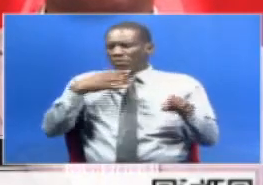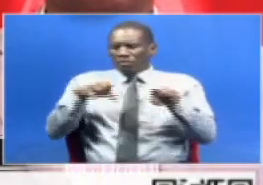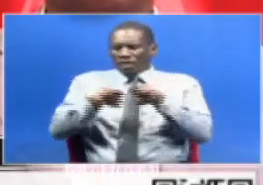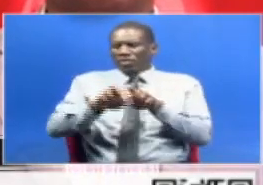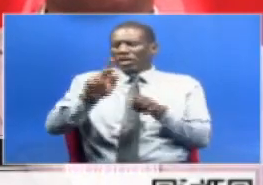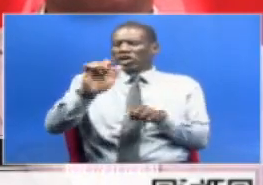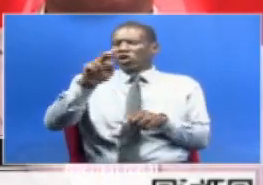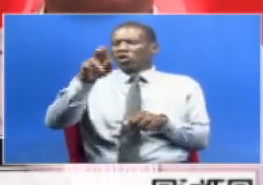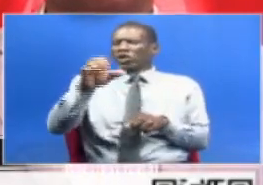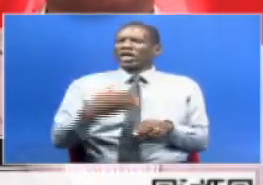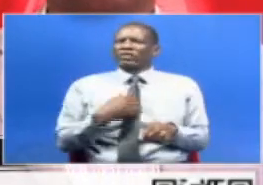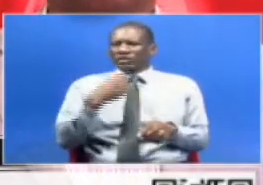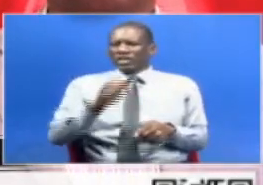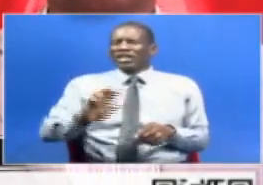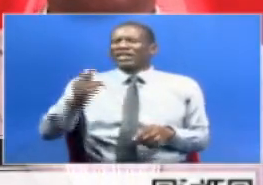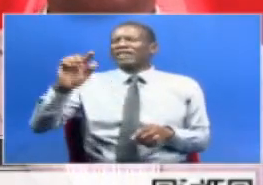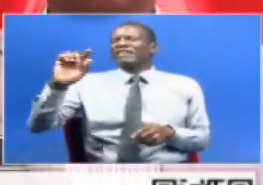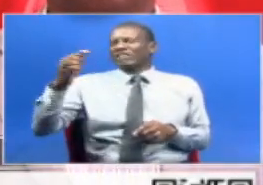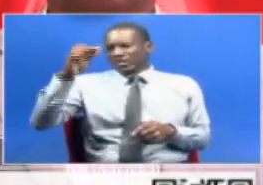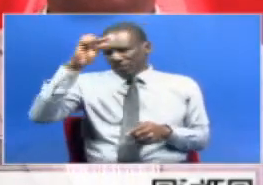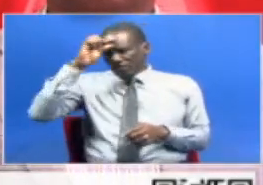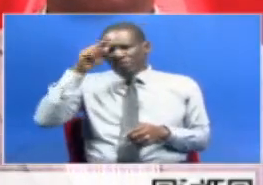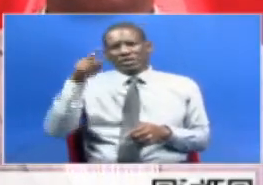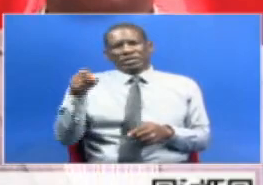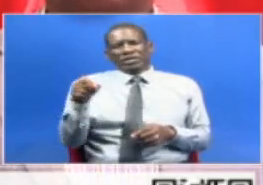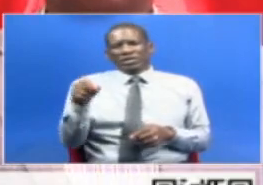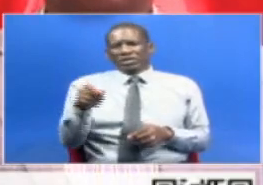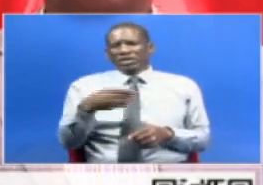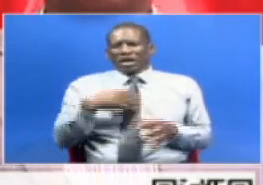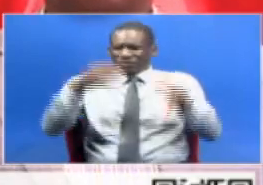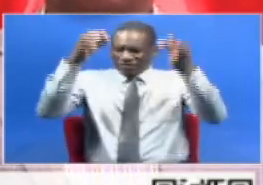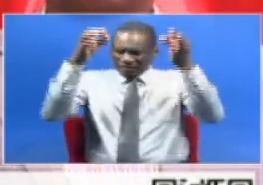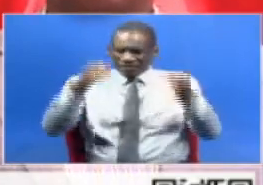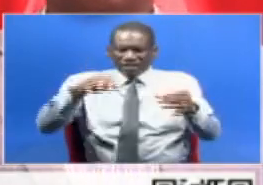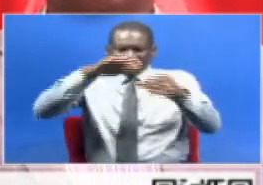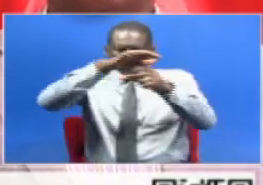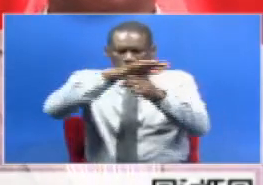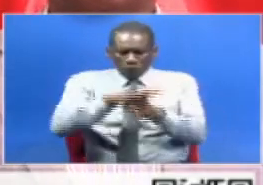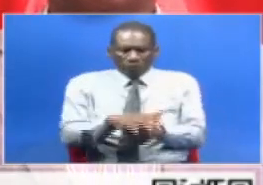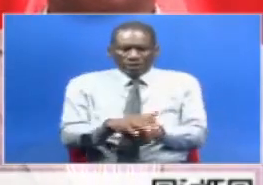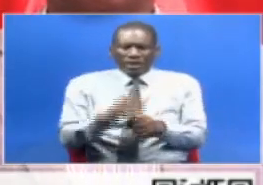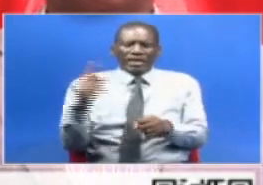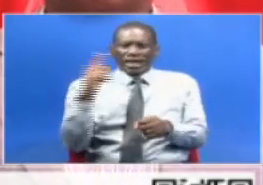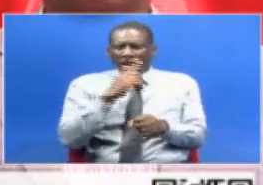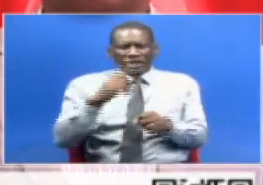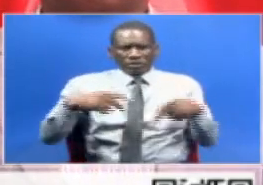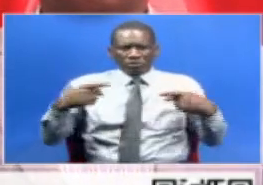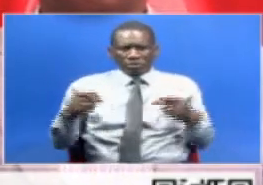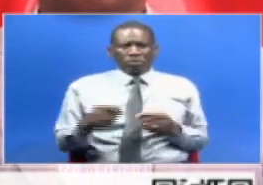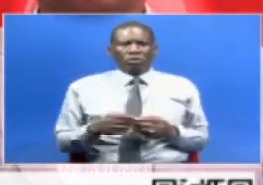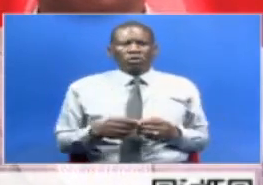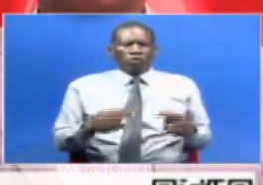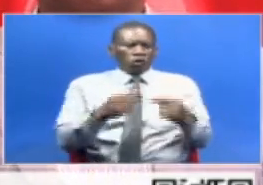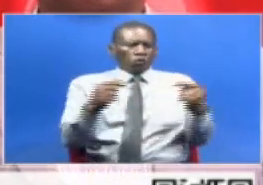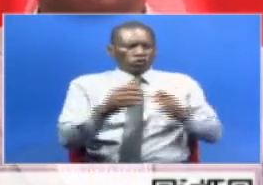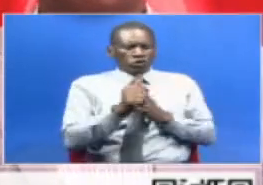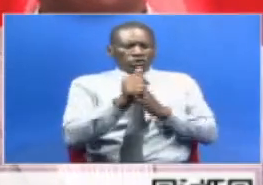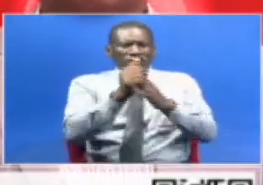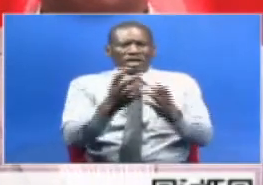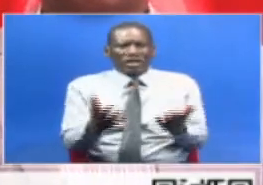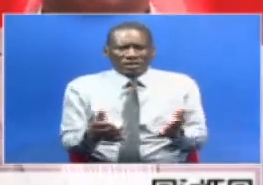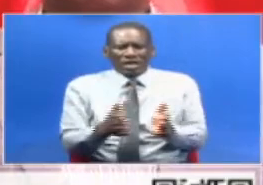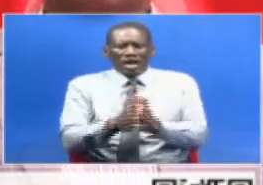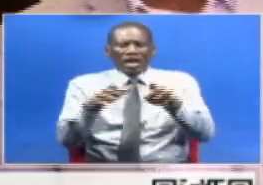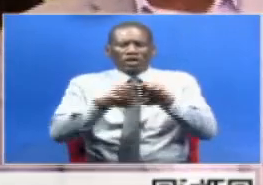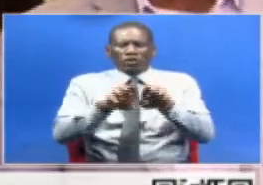said, the Kenya Kwanza regime has resorted to intimidation and harassment of the opposition leaders as well